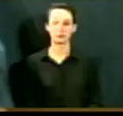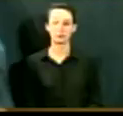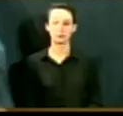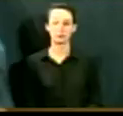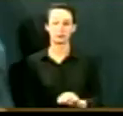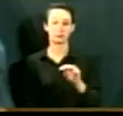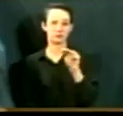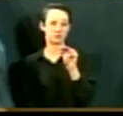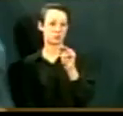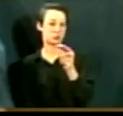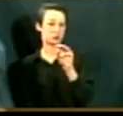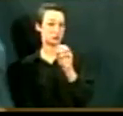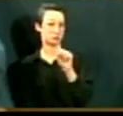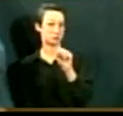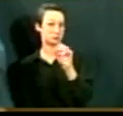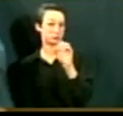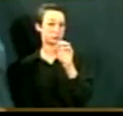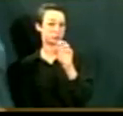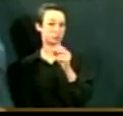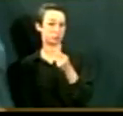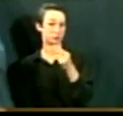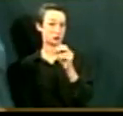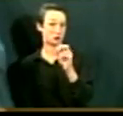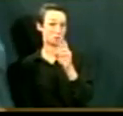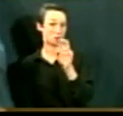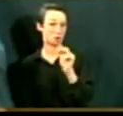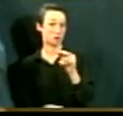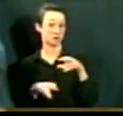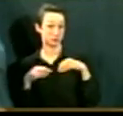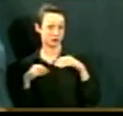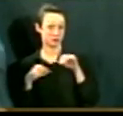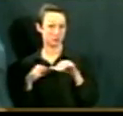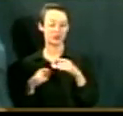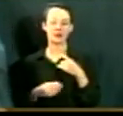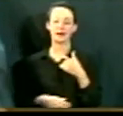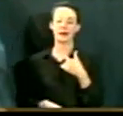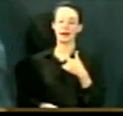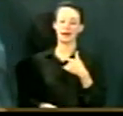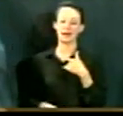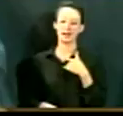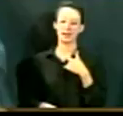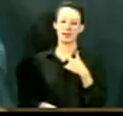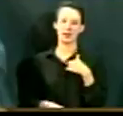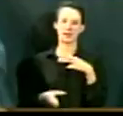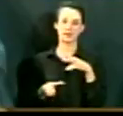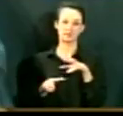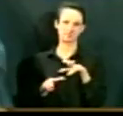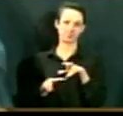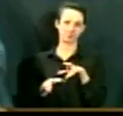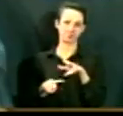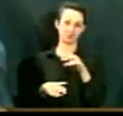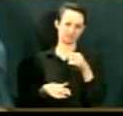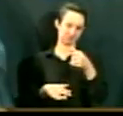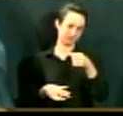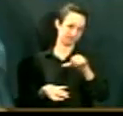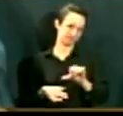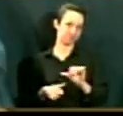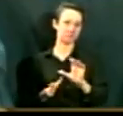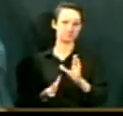Ms. Horn, will you accept that? I think I decline the nomination. Thank